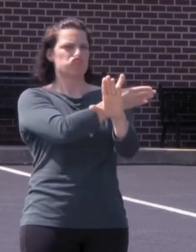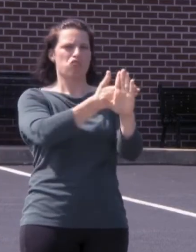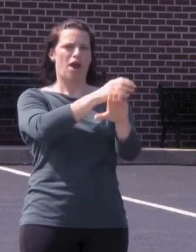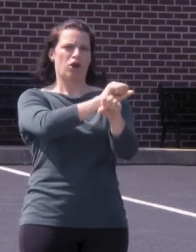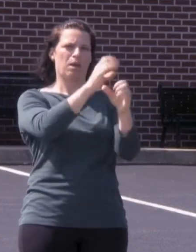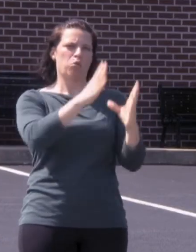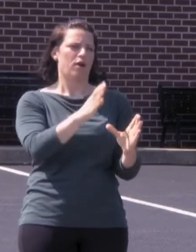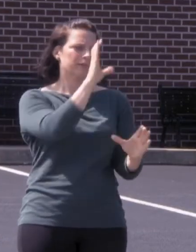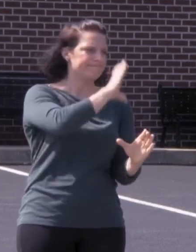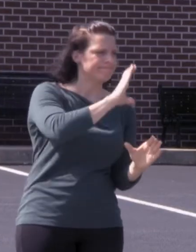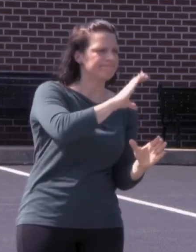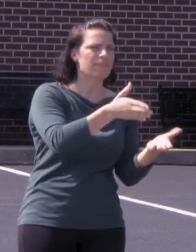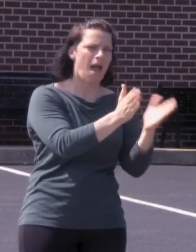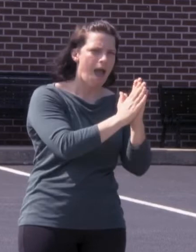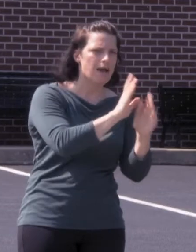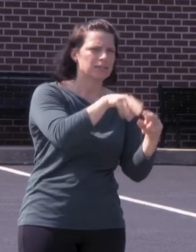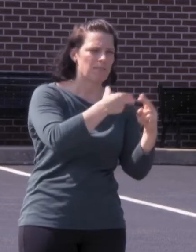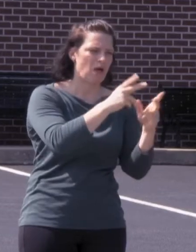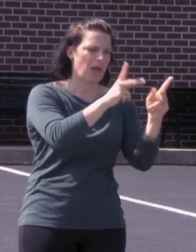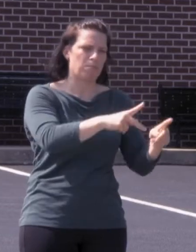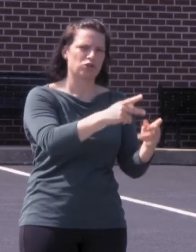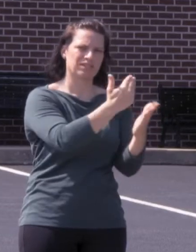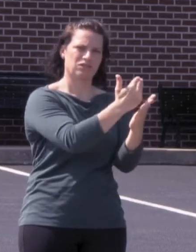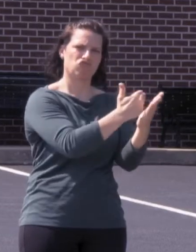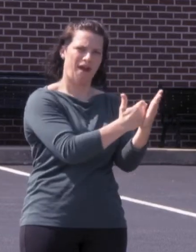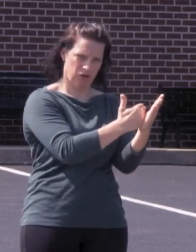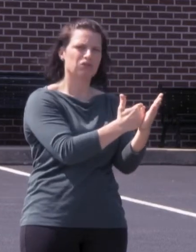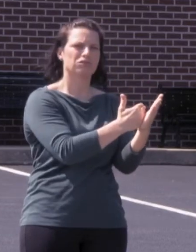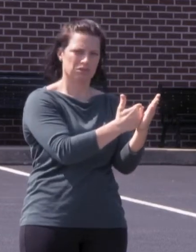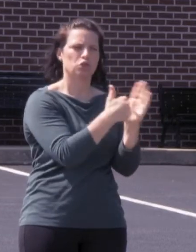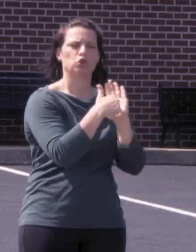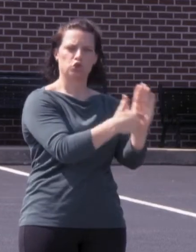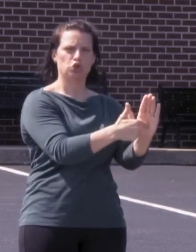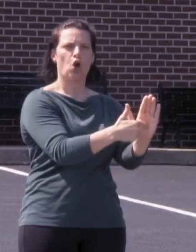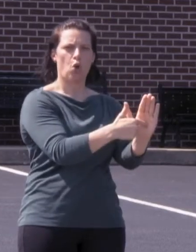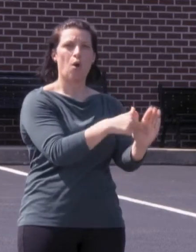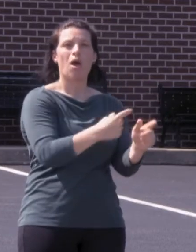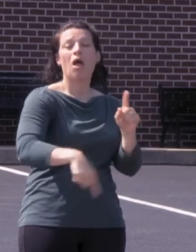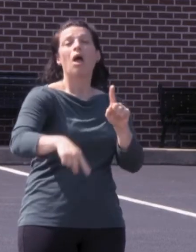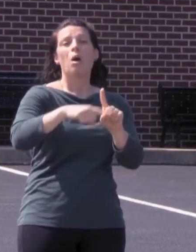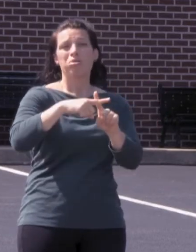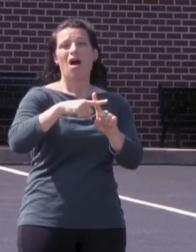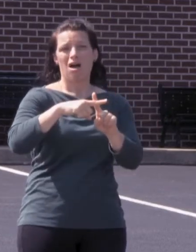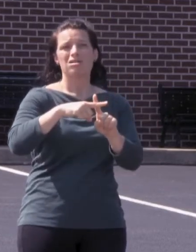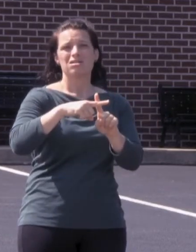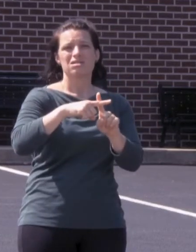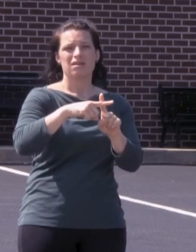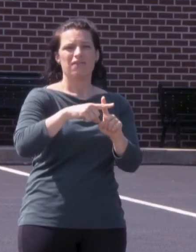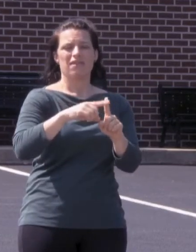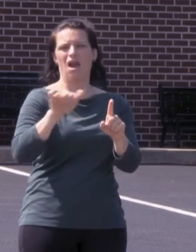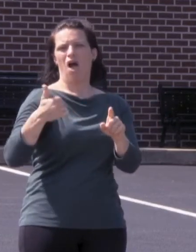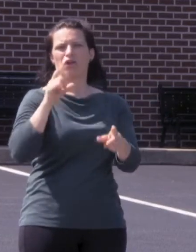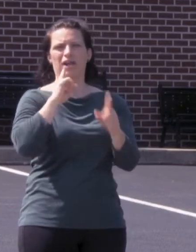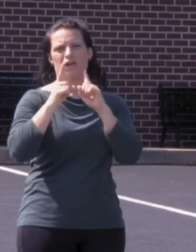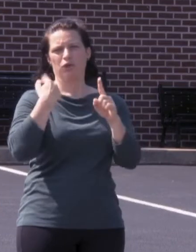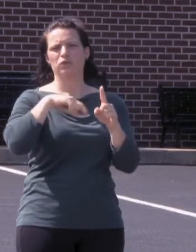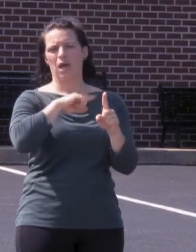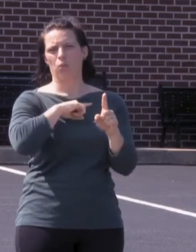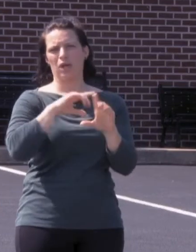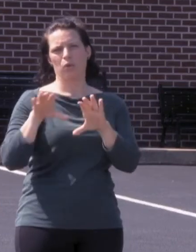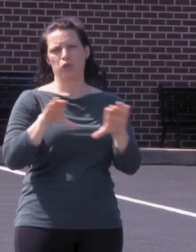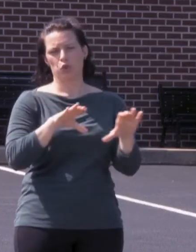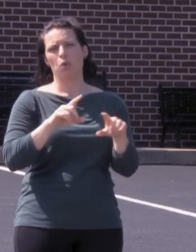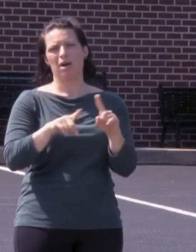and seek what the personnel file and records show, in addition to the in-person interviews that we would conduct. But I